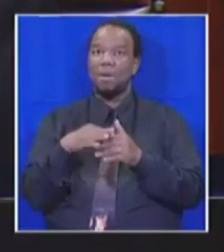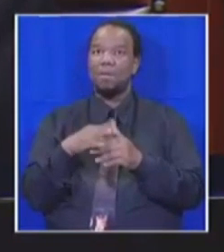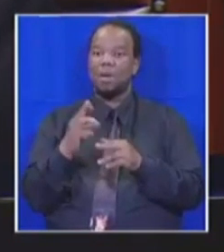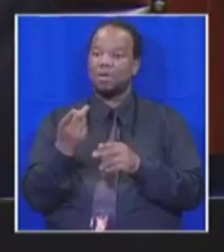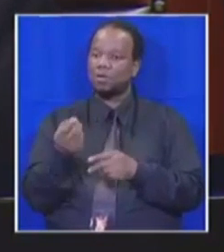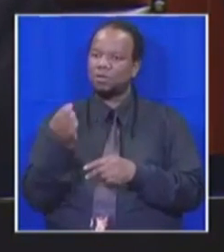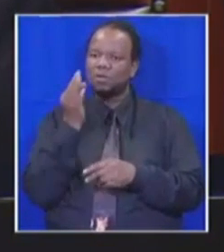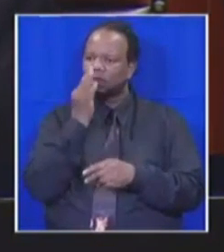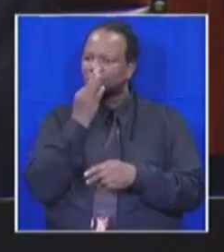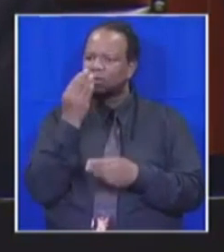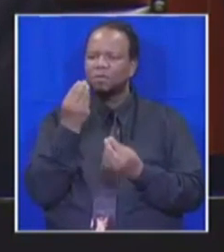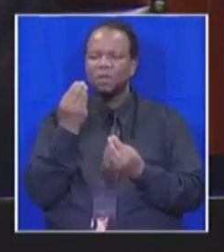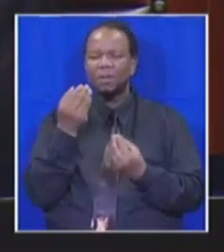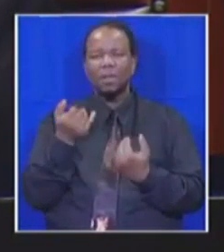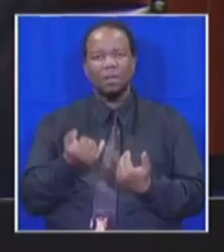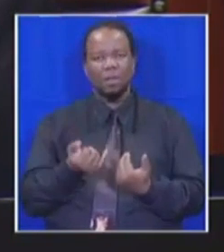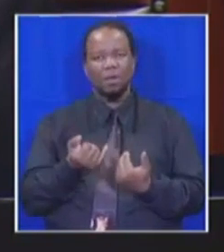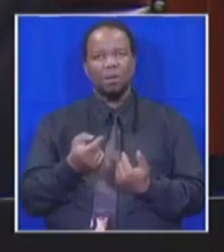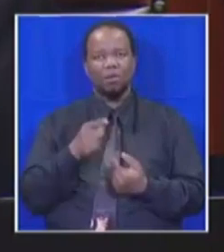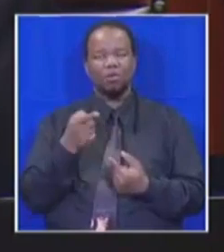What's wrong with you? Honourable Chair,